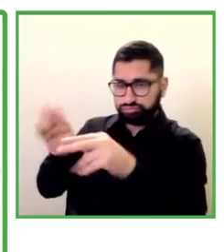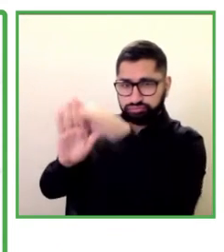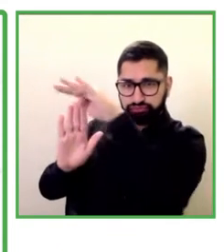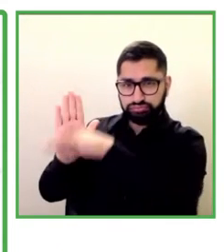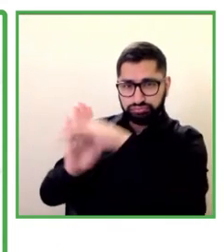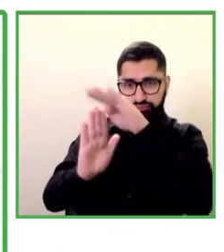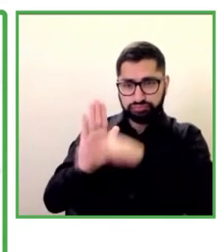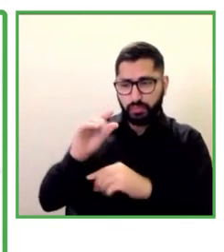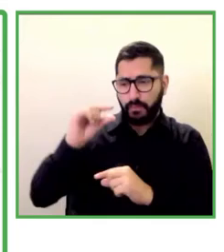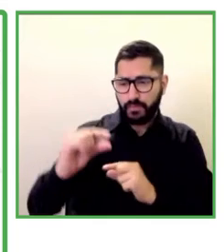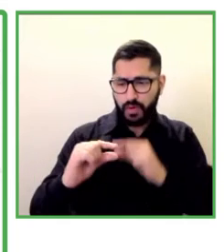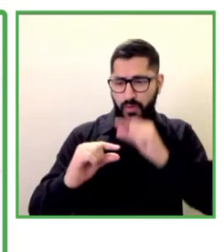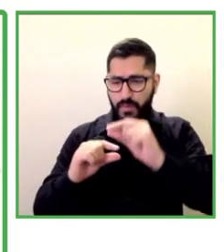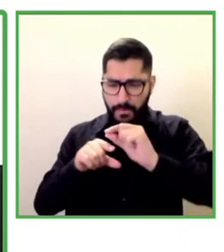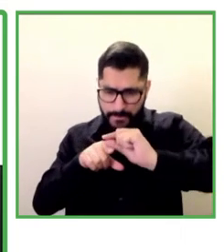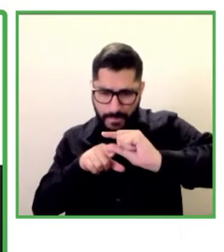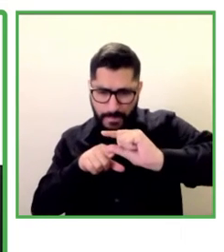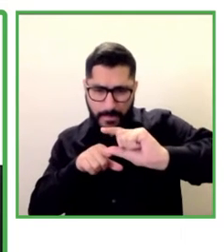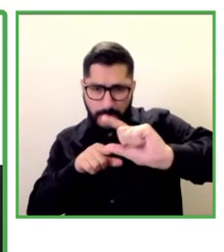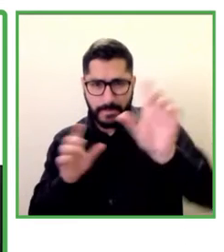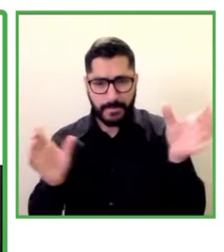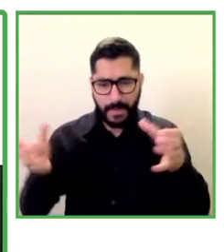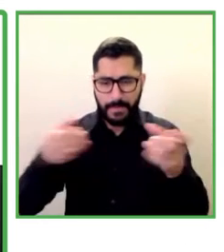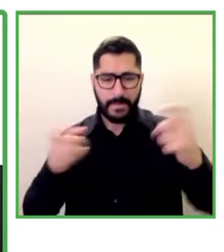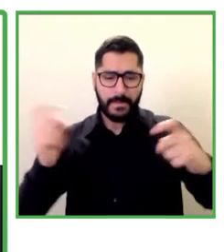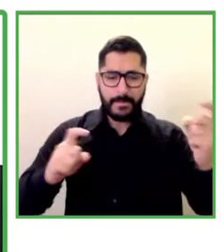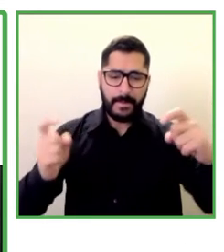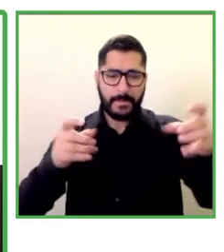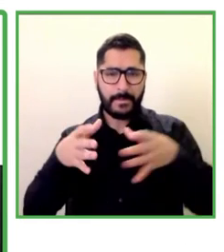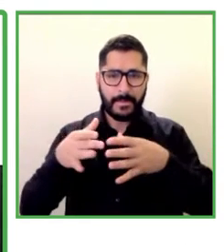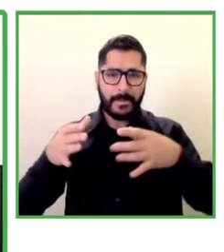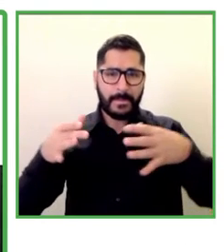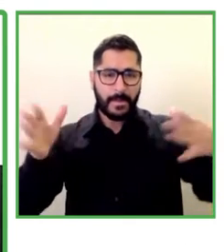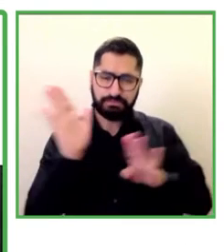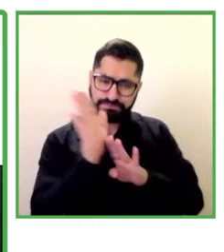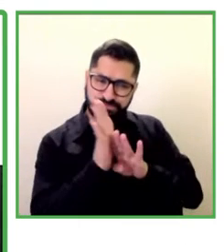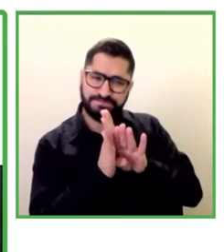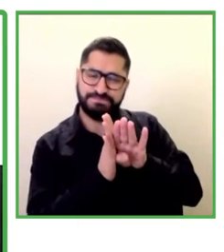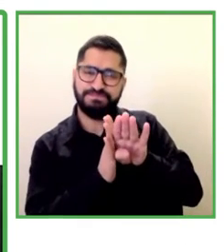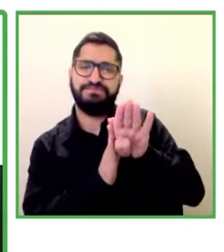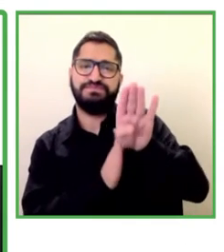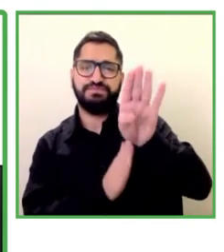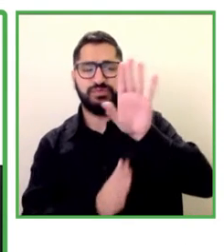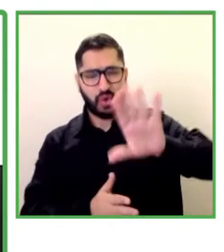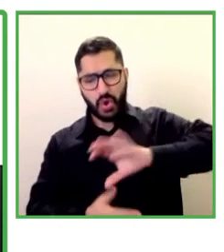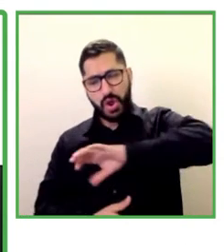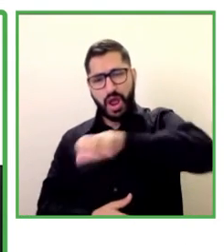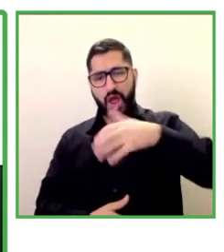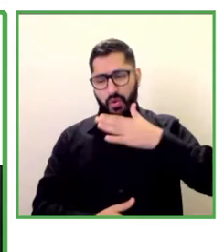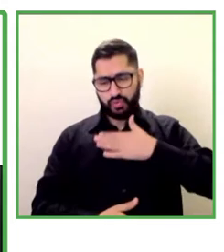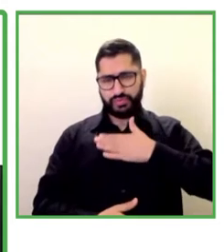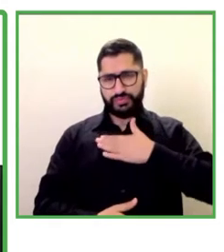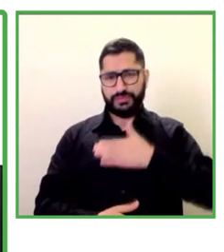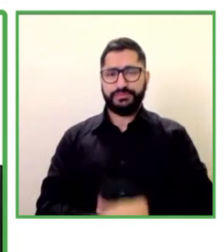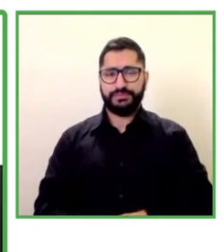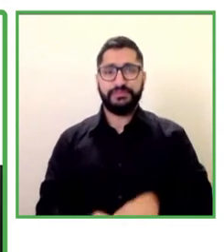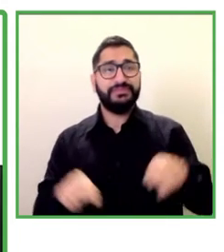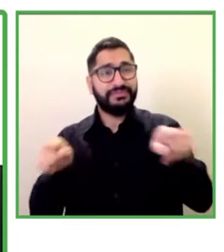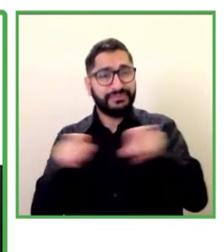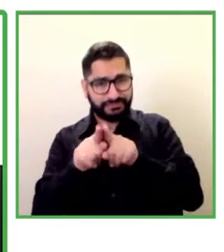starts shaping and growing in our country. We have the members of the